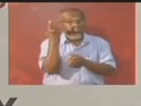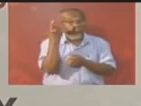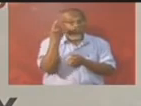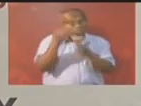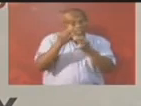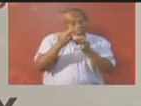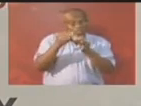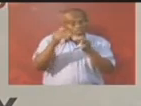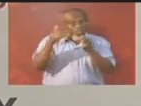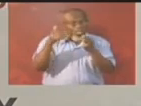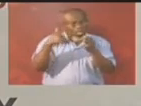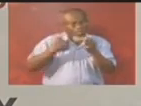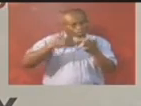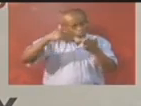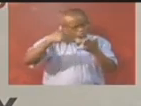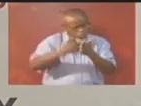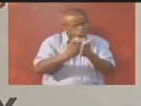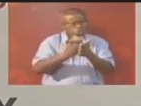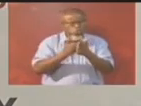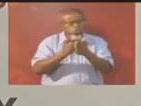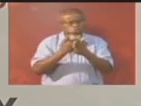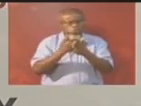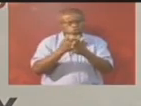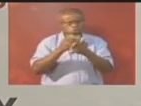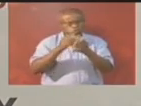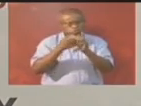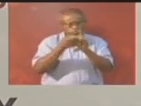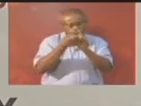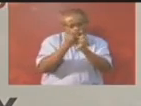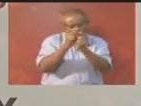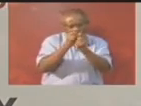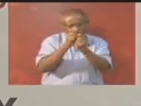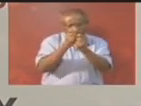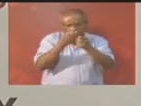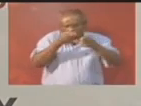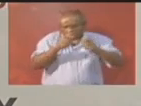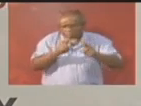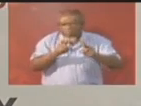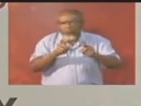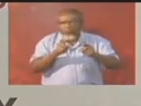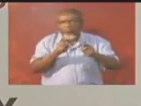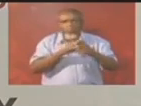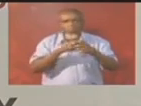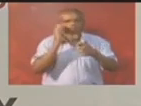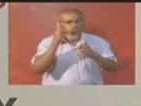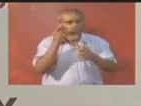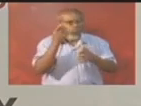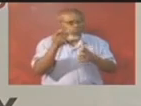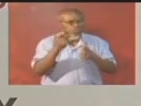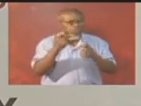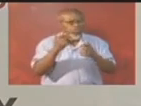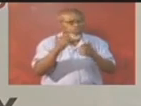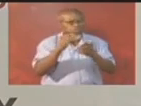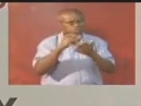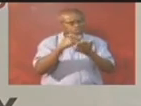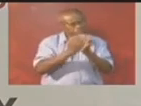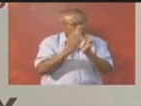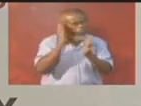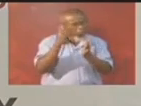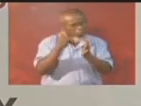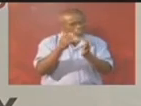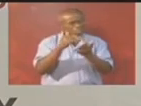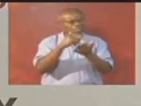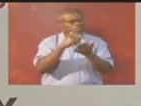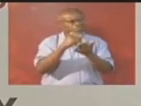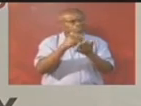variant is in circulation, there will be some proportion of those cases that we see on a day-to-day basis that will be new variant and